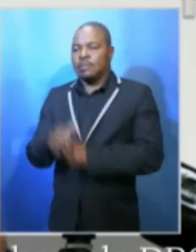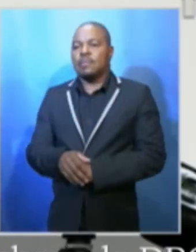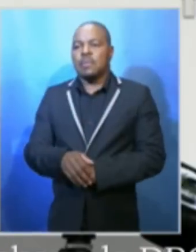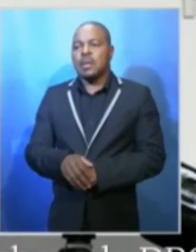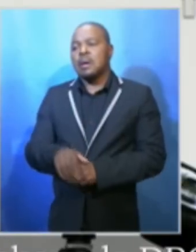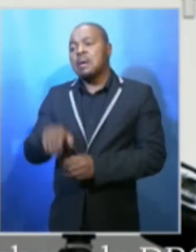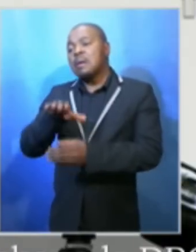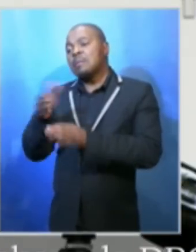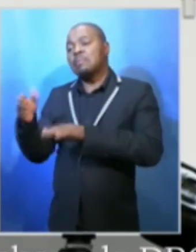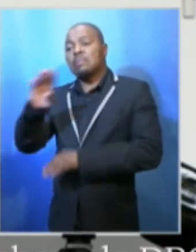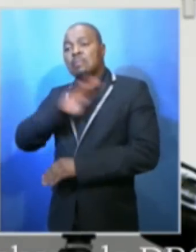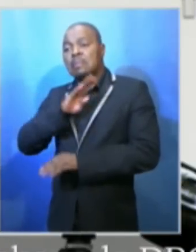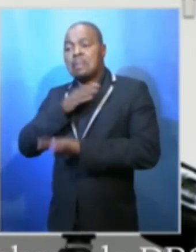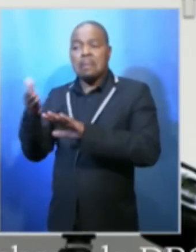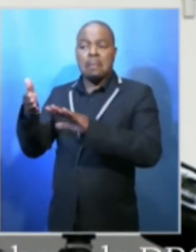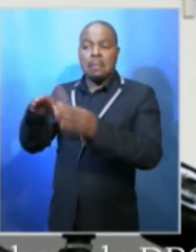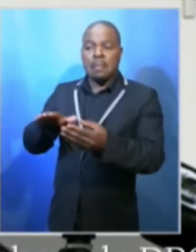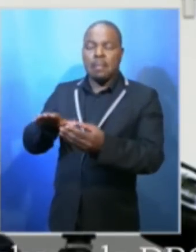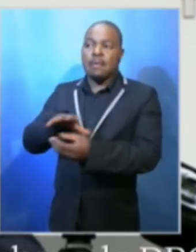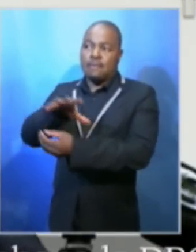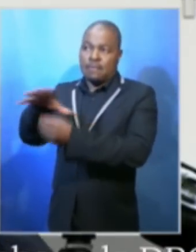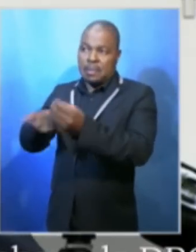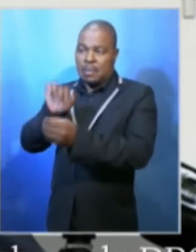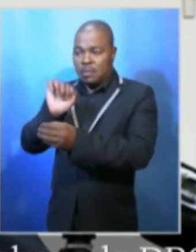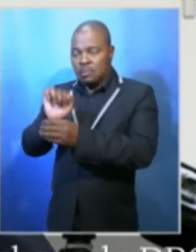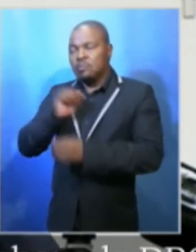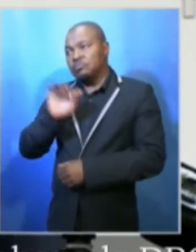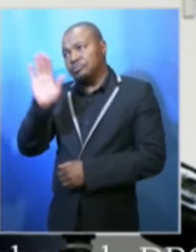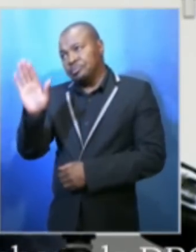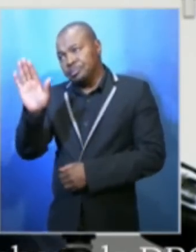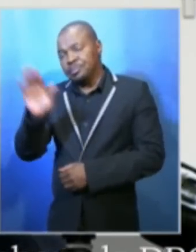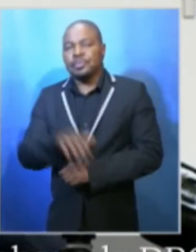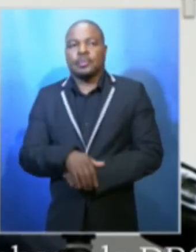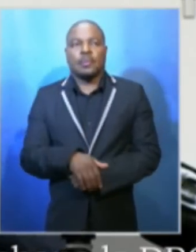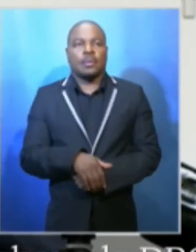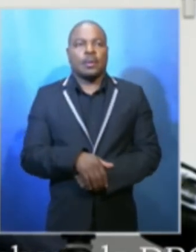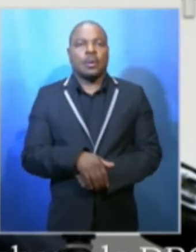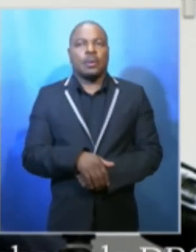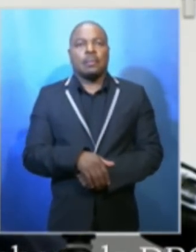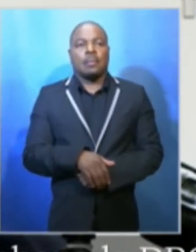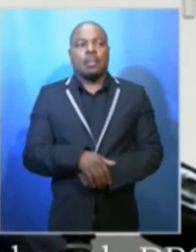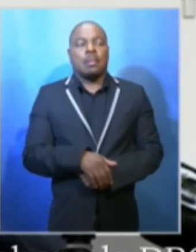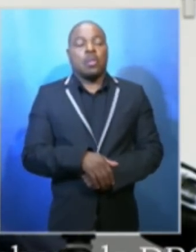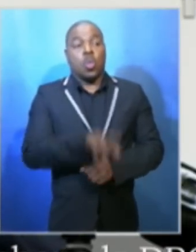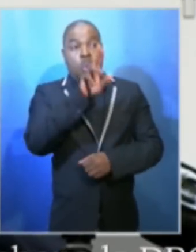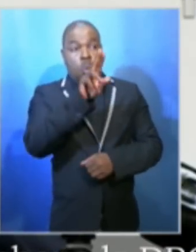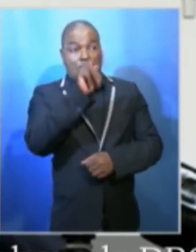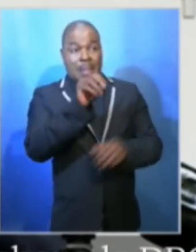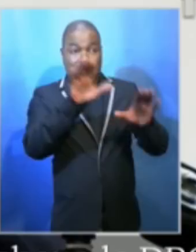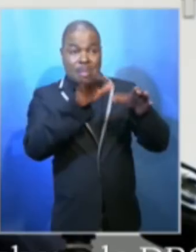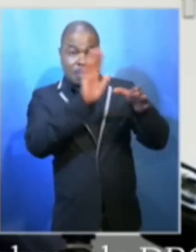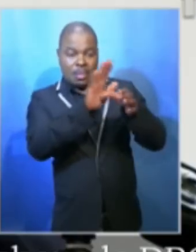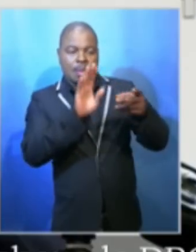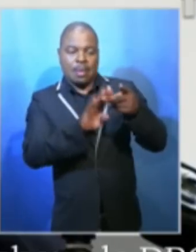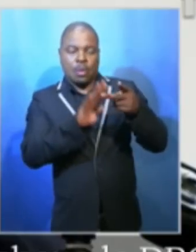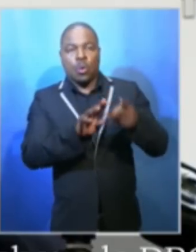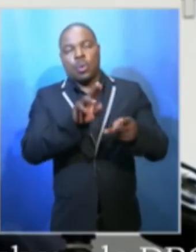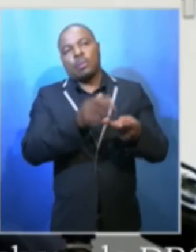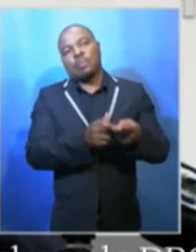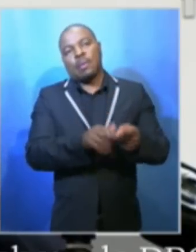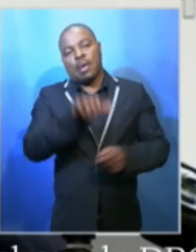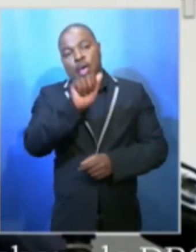this incident. In line with the United Nations and the African Union resolutions